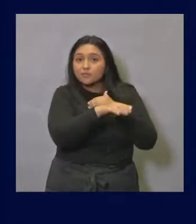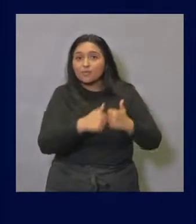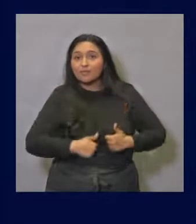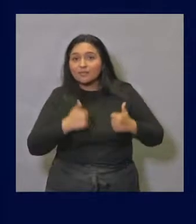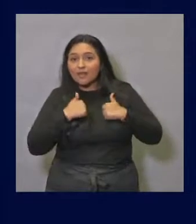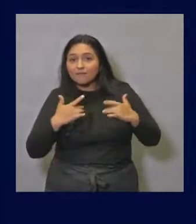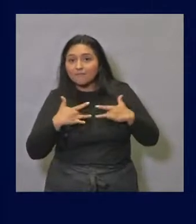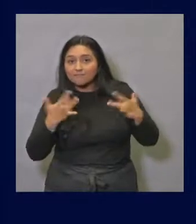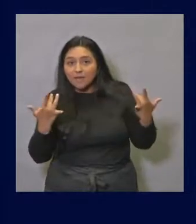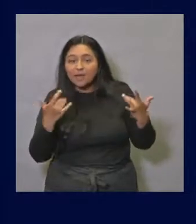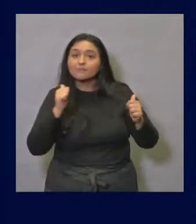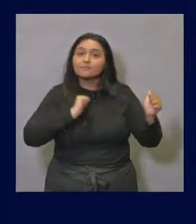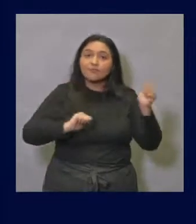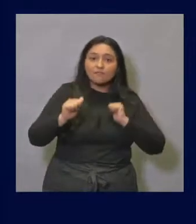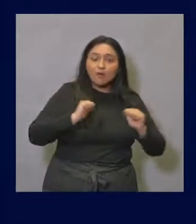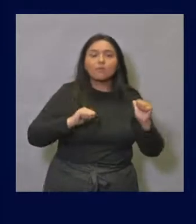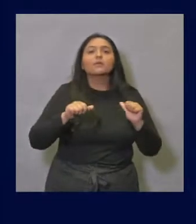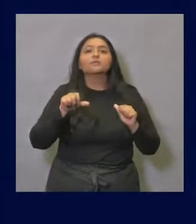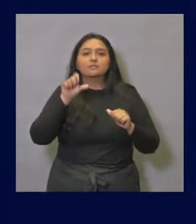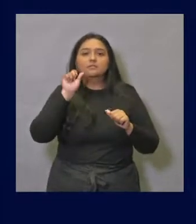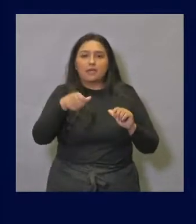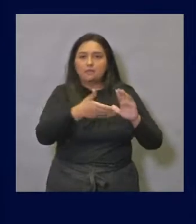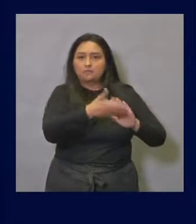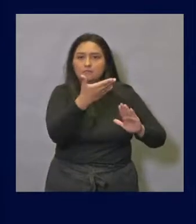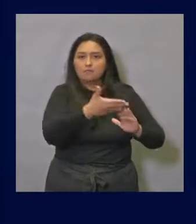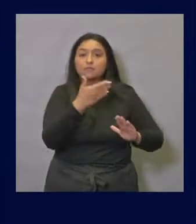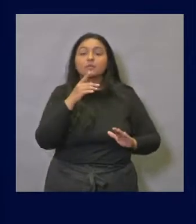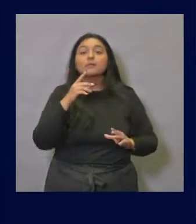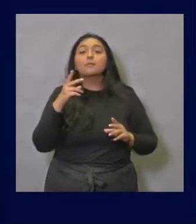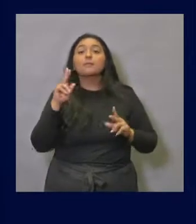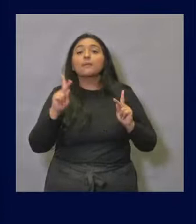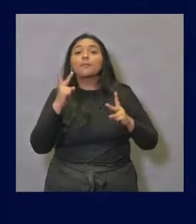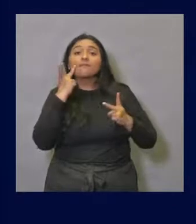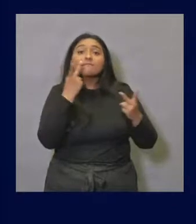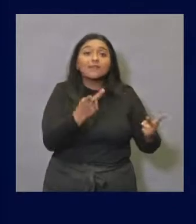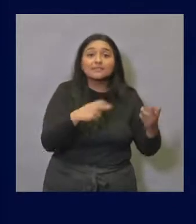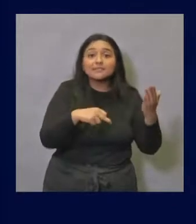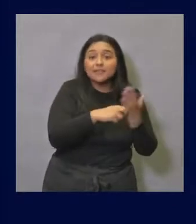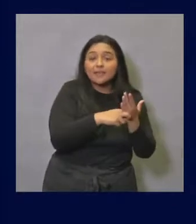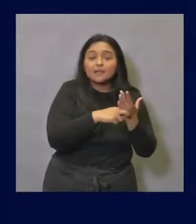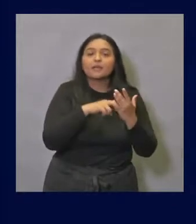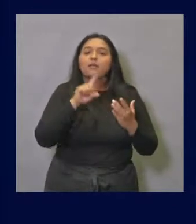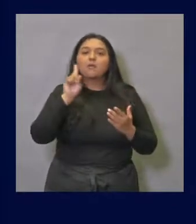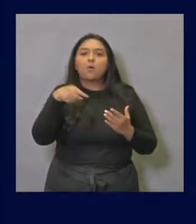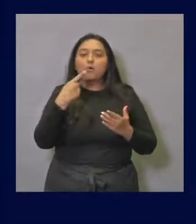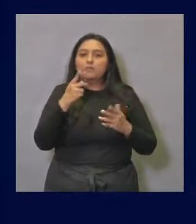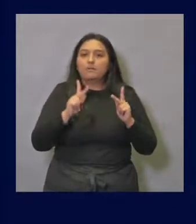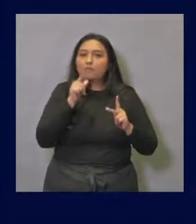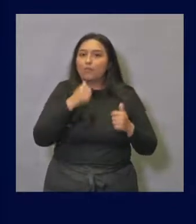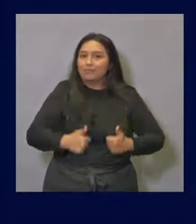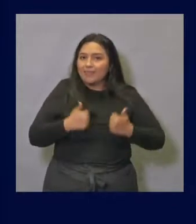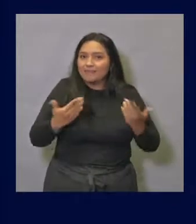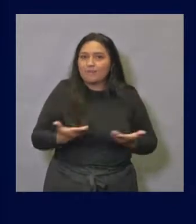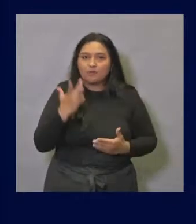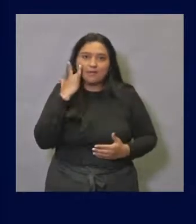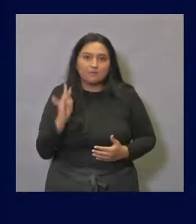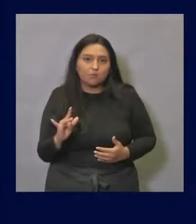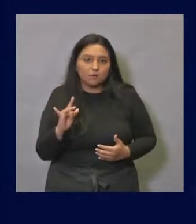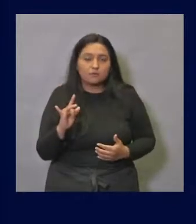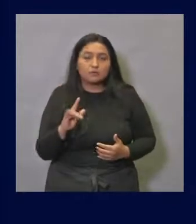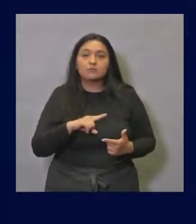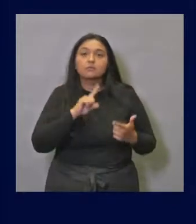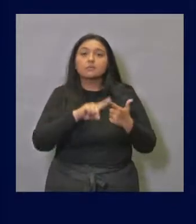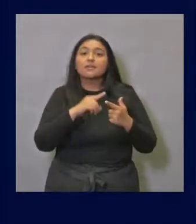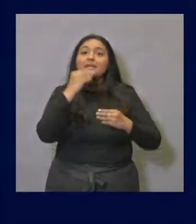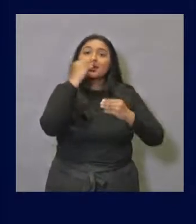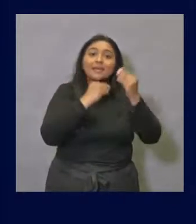open for in-state visitors only, who must have pre-purchased their tickets. Eating or drinking is not permitted